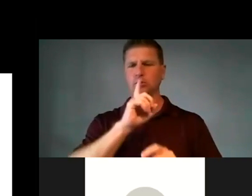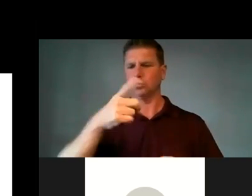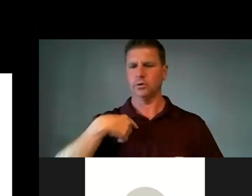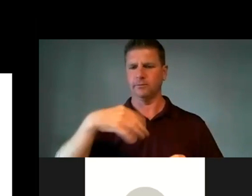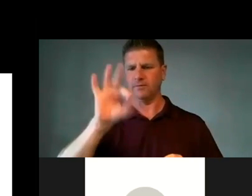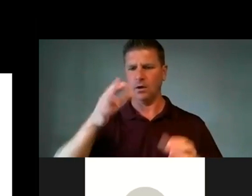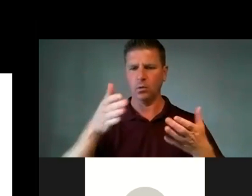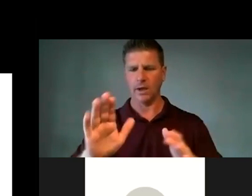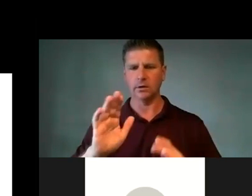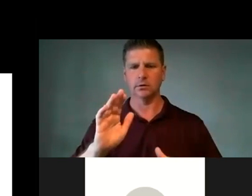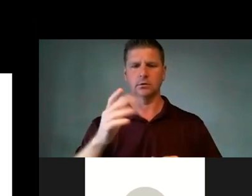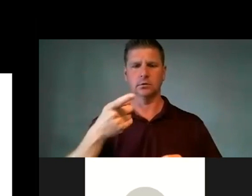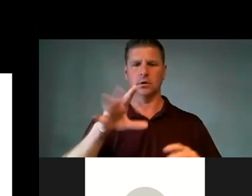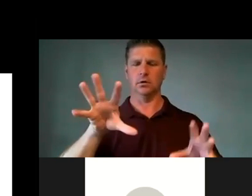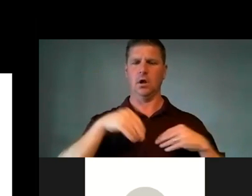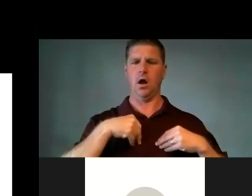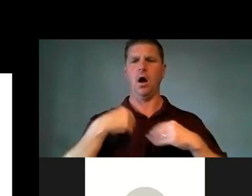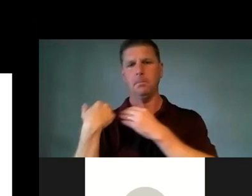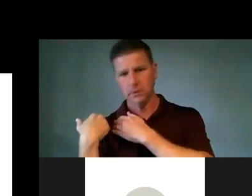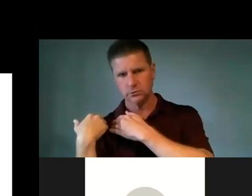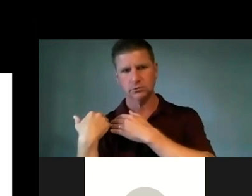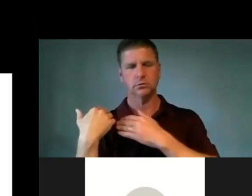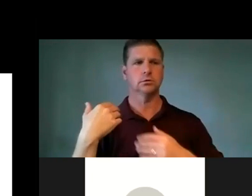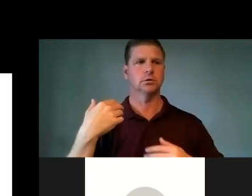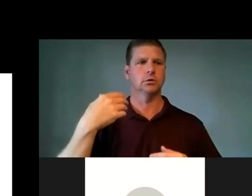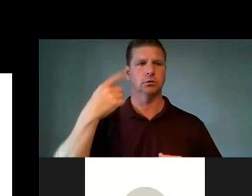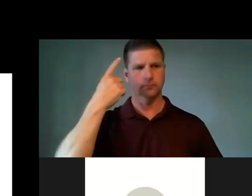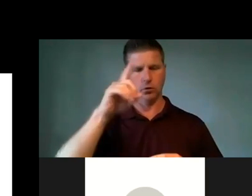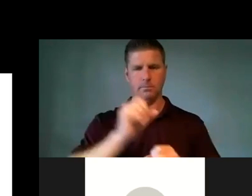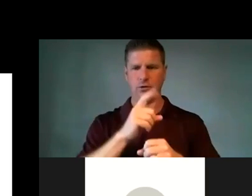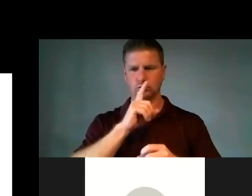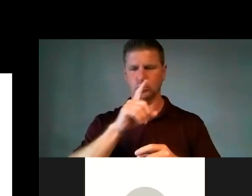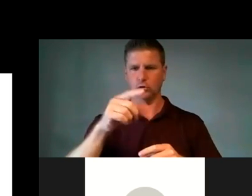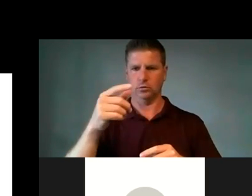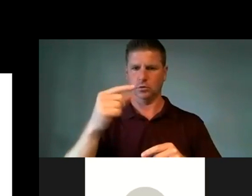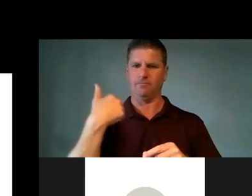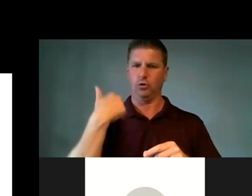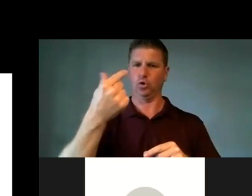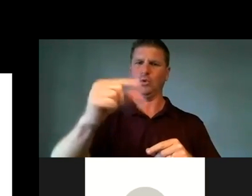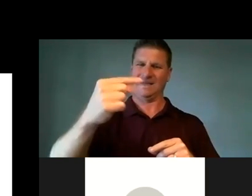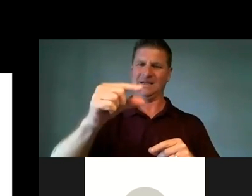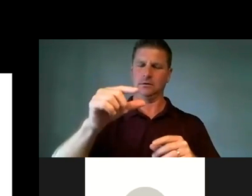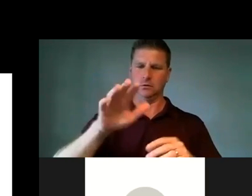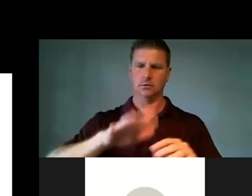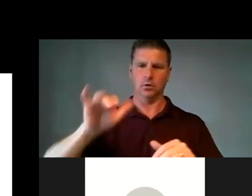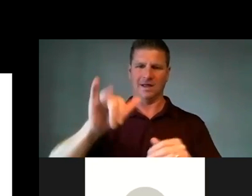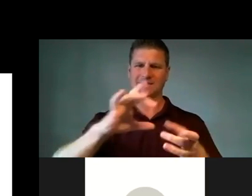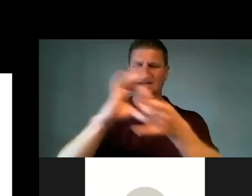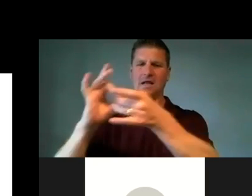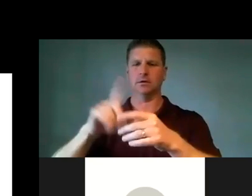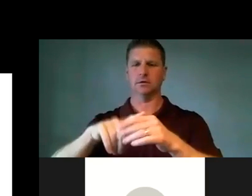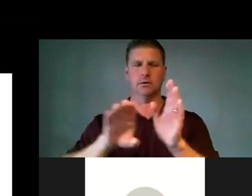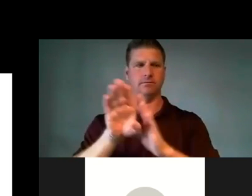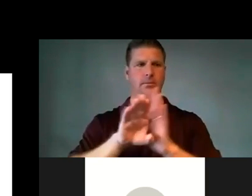be, take on the obligations of maintaining the adjacent greenway, which is connected to the development. So let me just